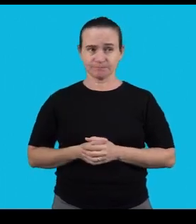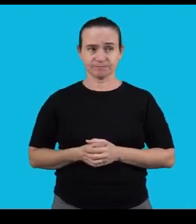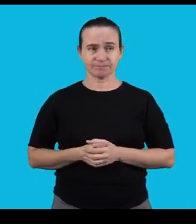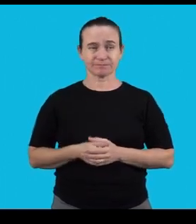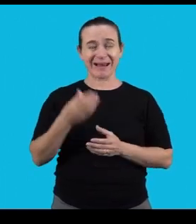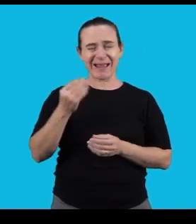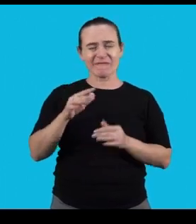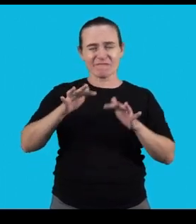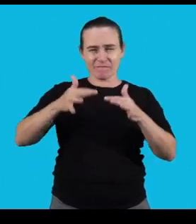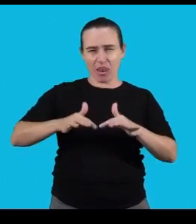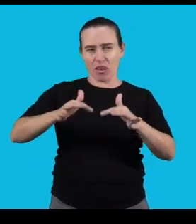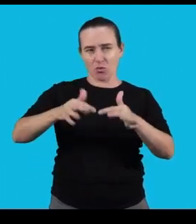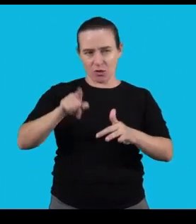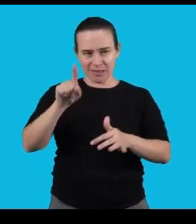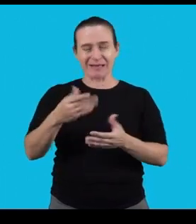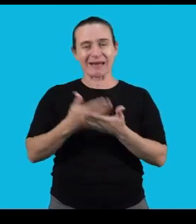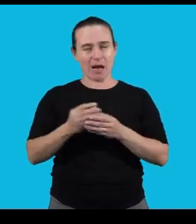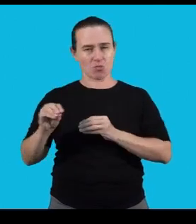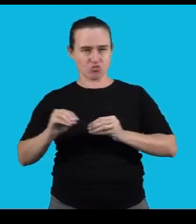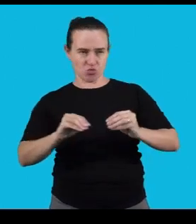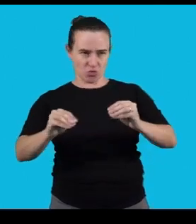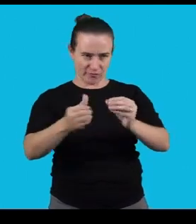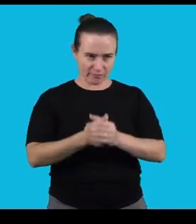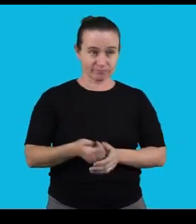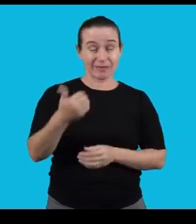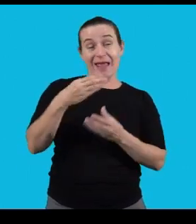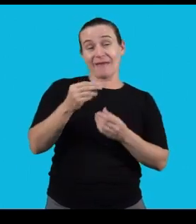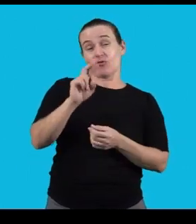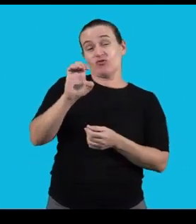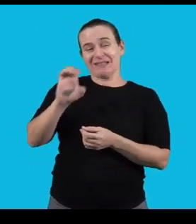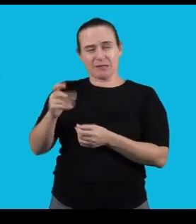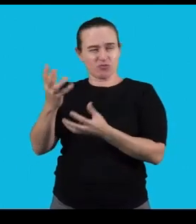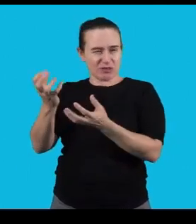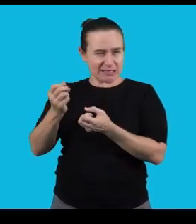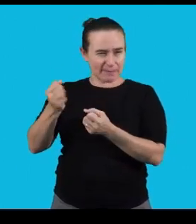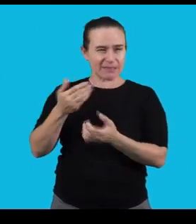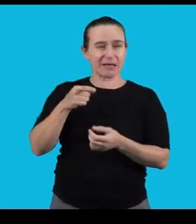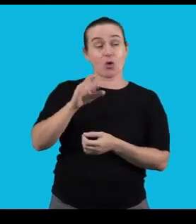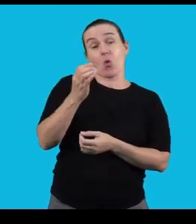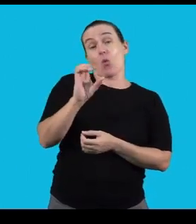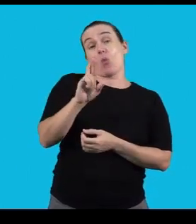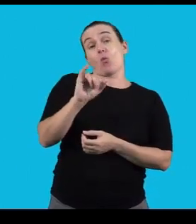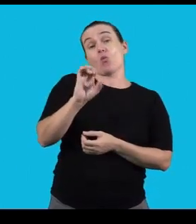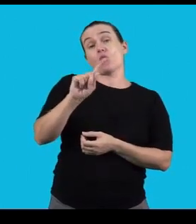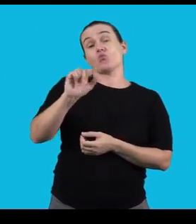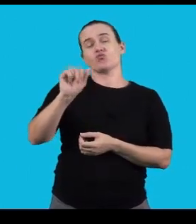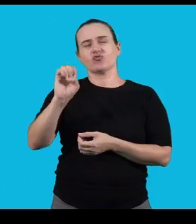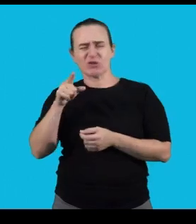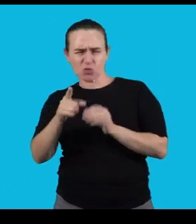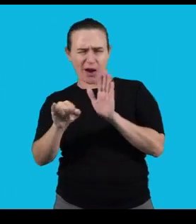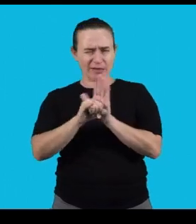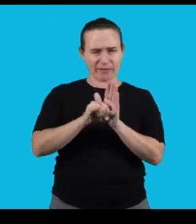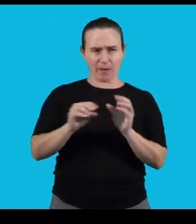marks. They contain fluid which can move, have receptors, cristae to perceive